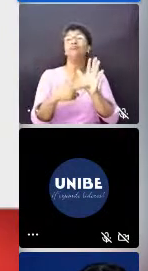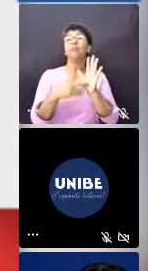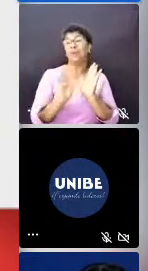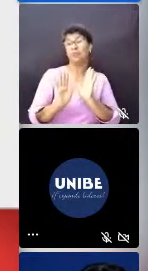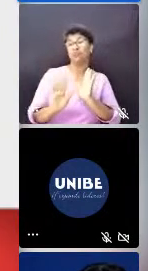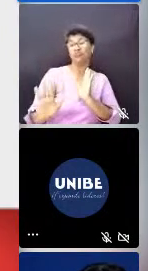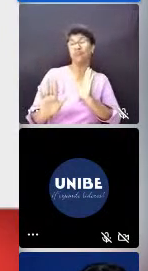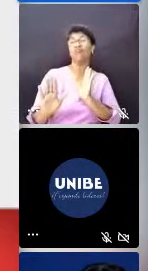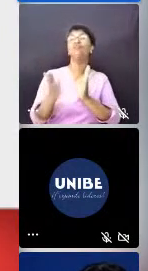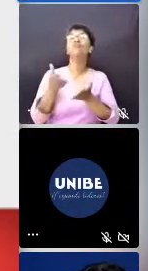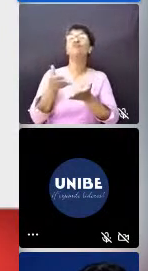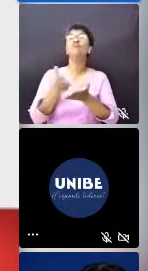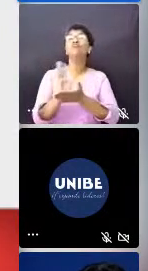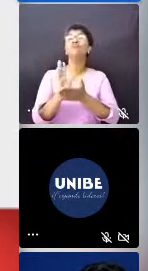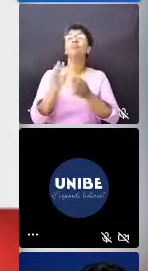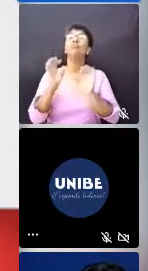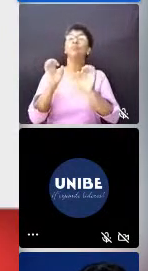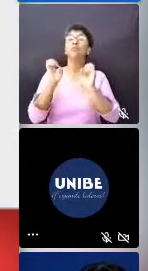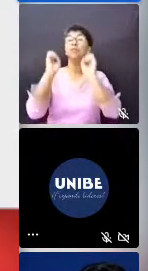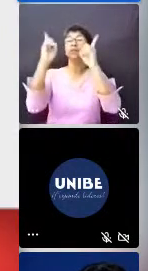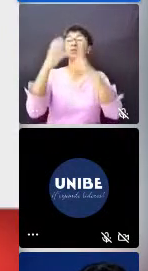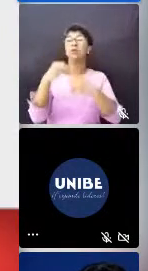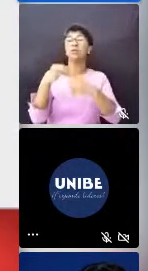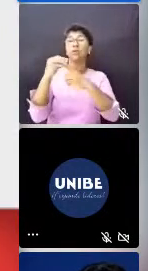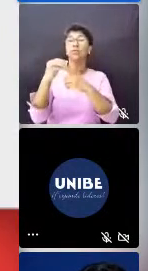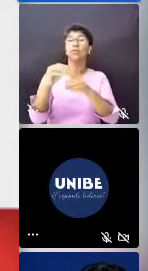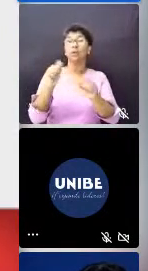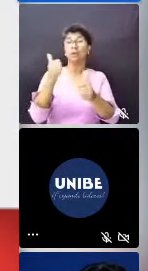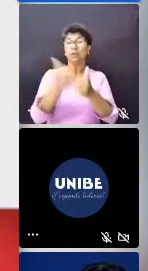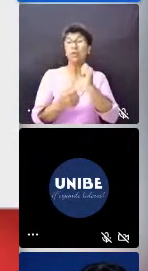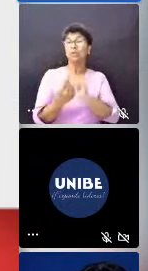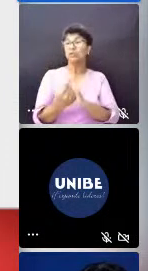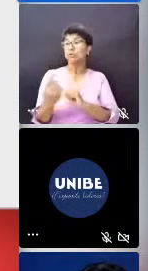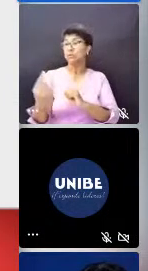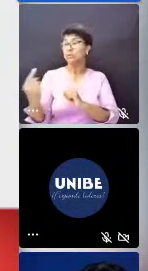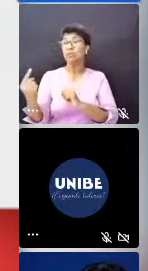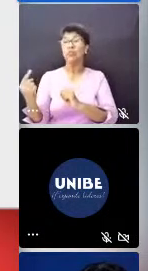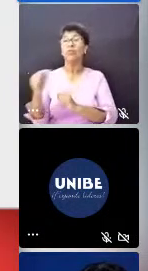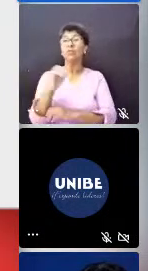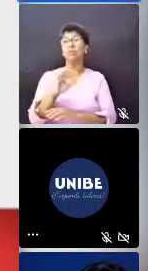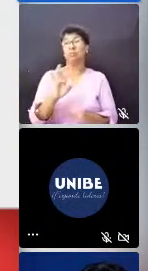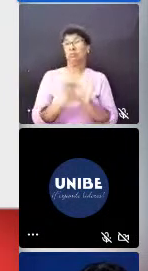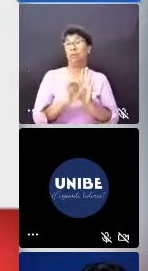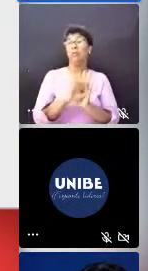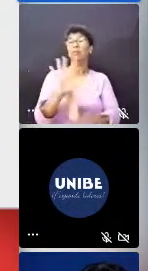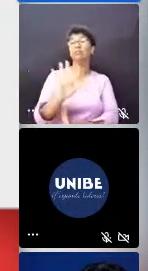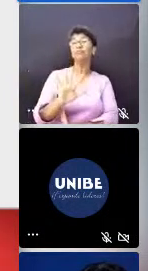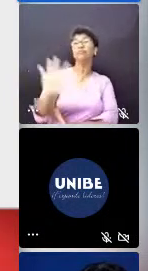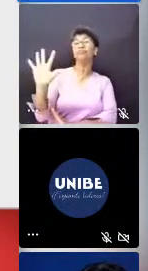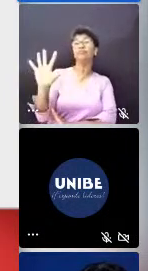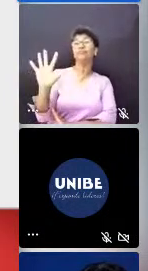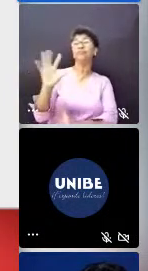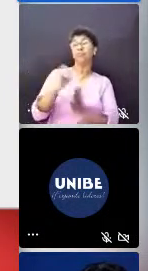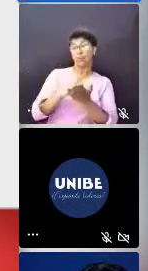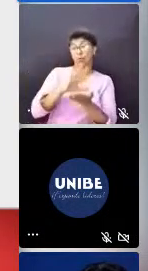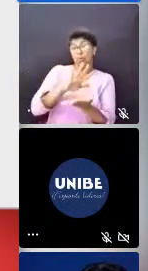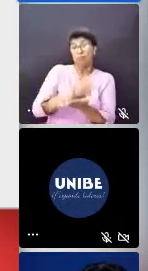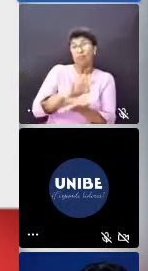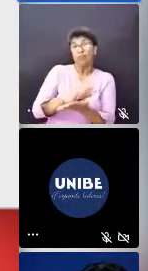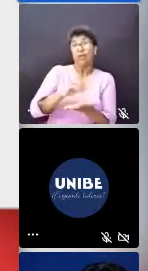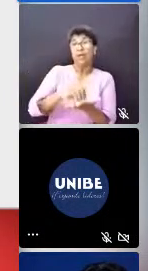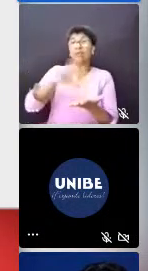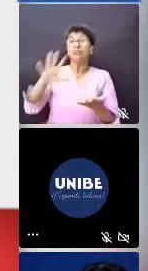special educational needs who are entitled to individual classes of 5 students per class with